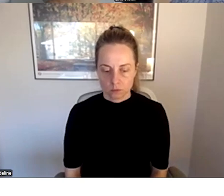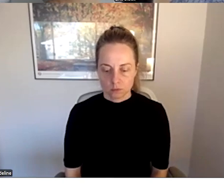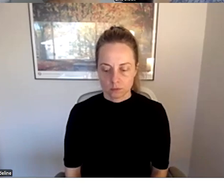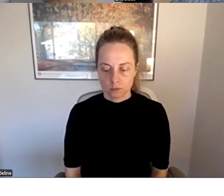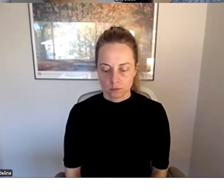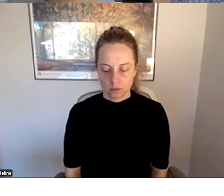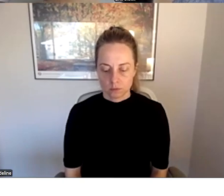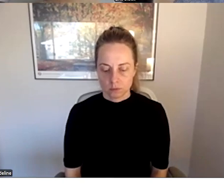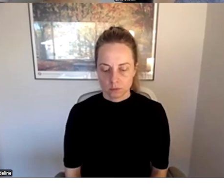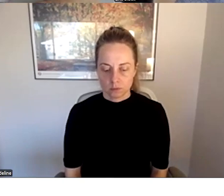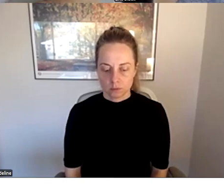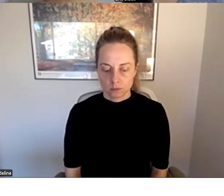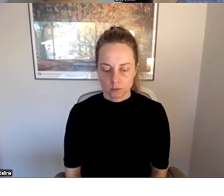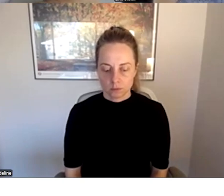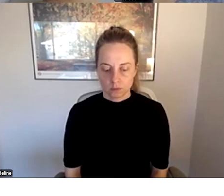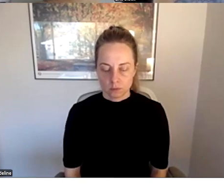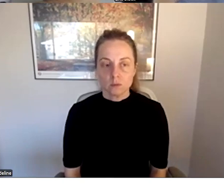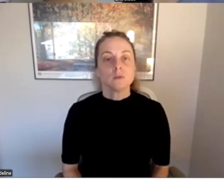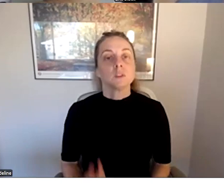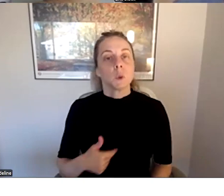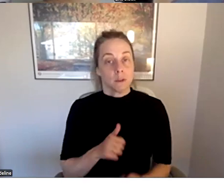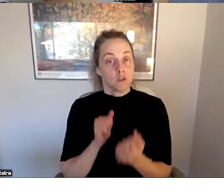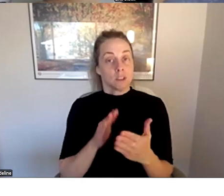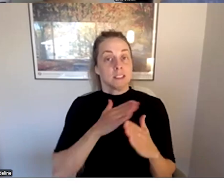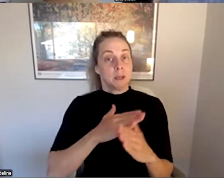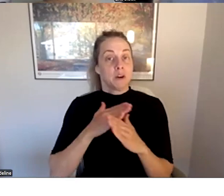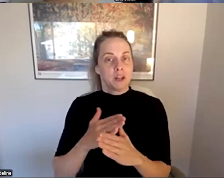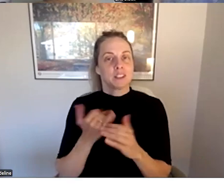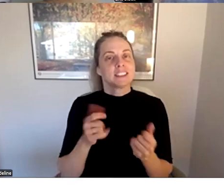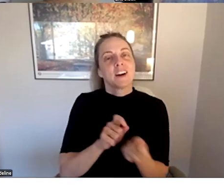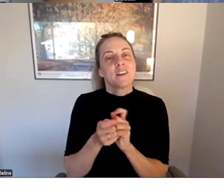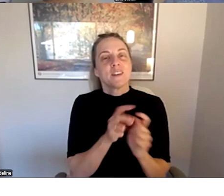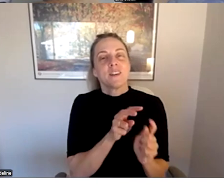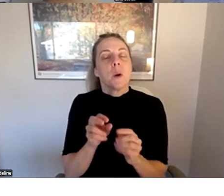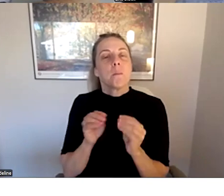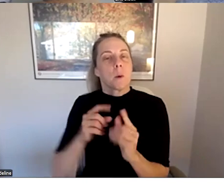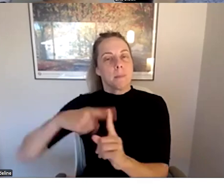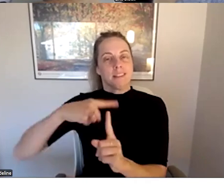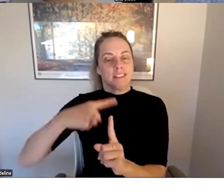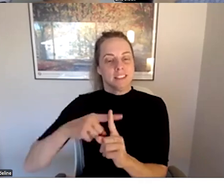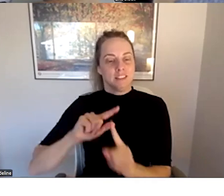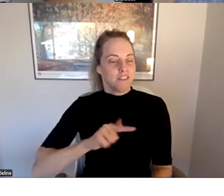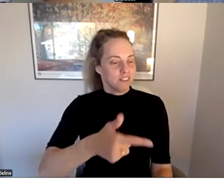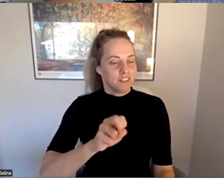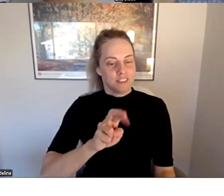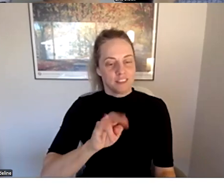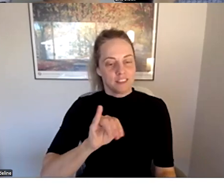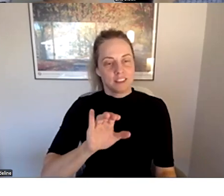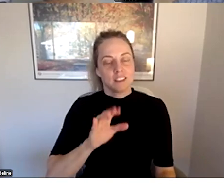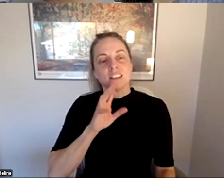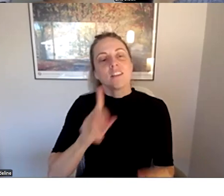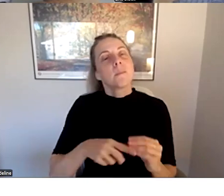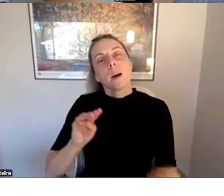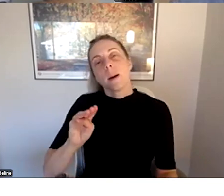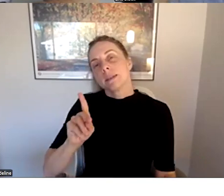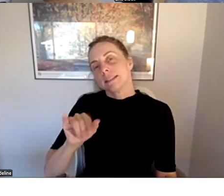All right, we've addressed barriers. Let's get a little more positive here. Eric, next question is for you. Let's talk about MDI.